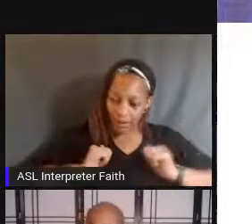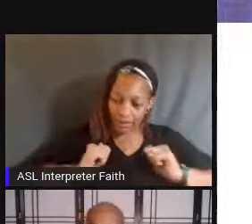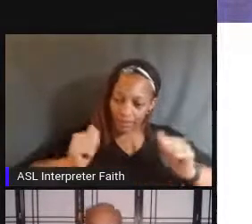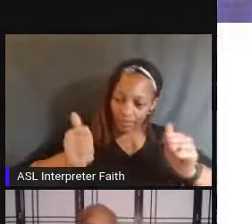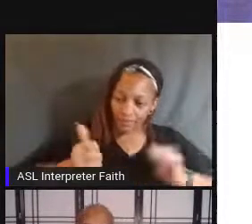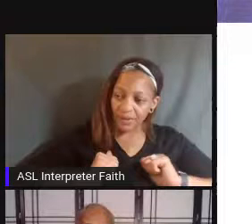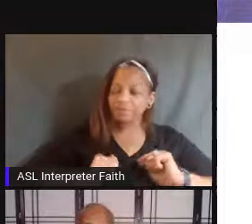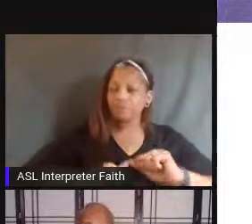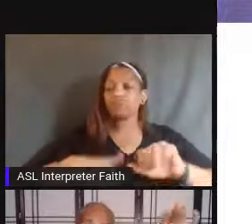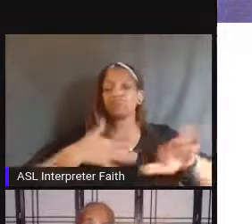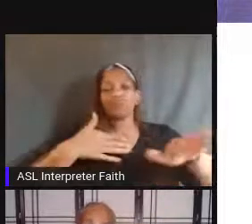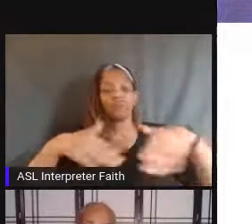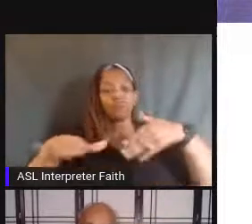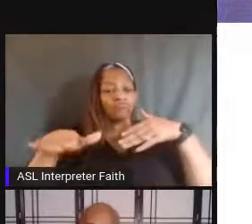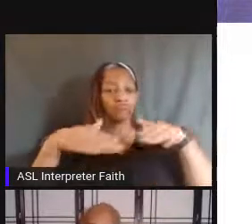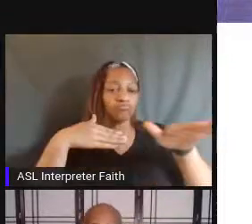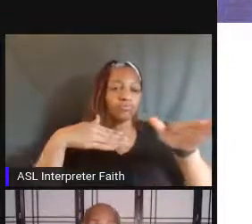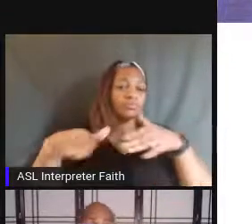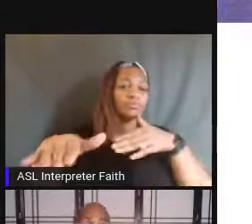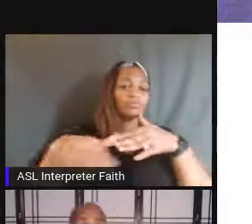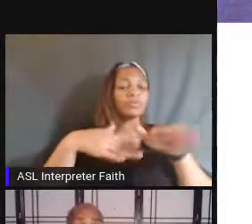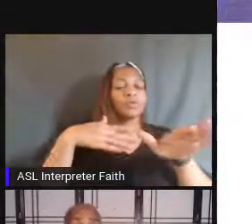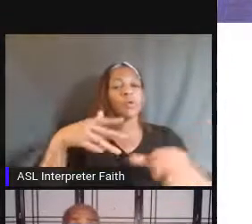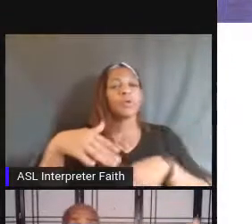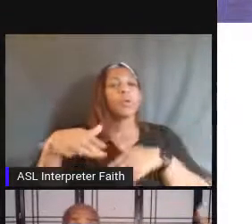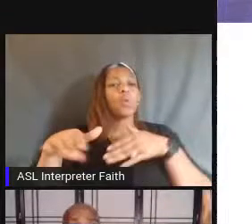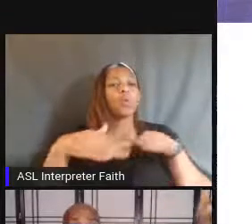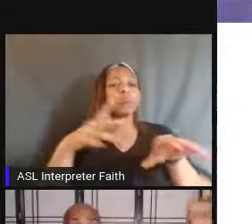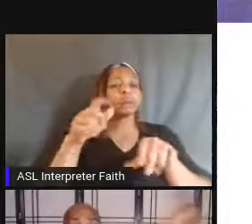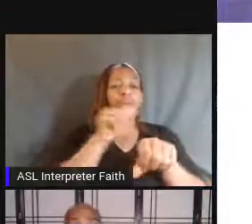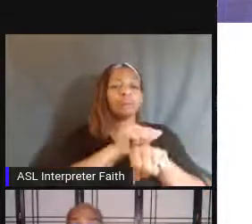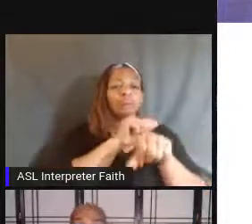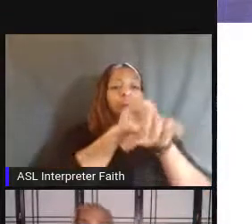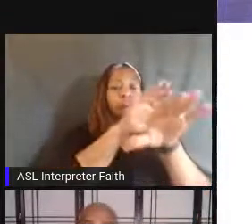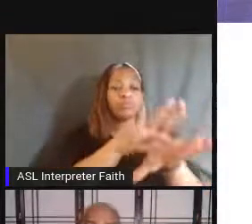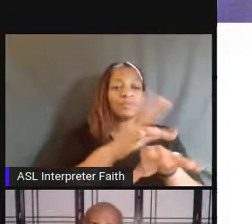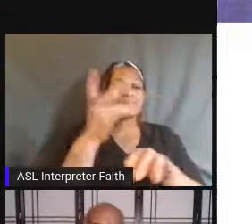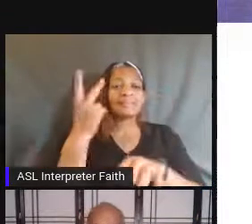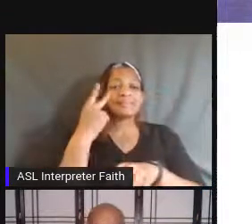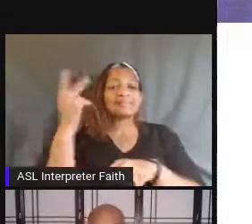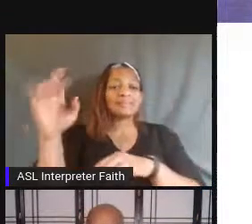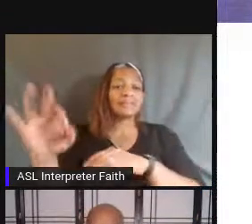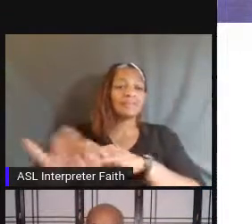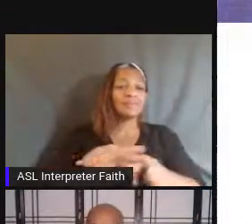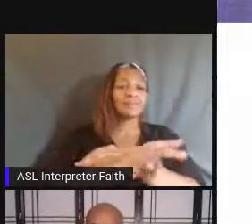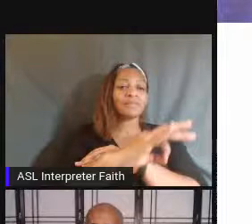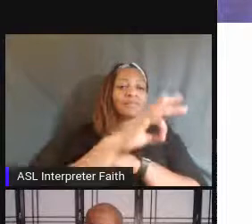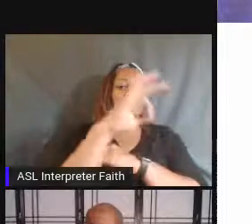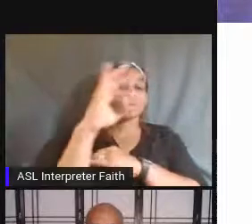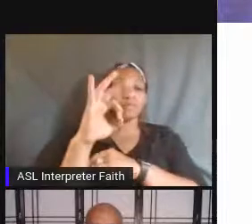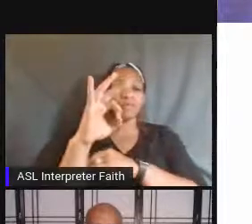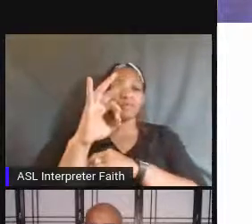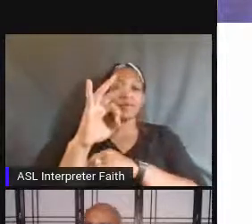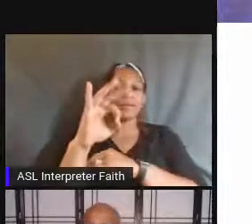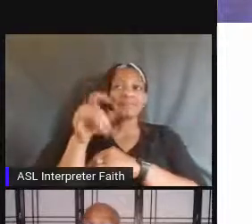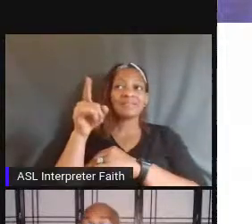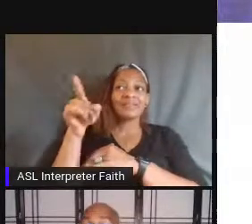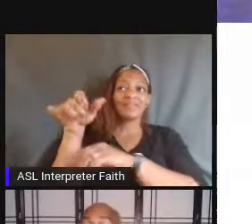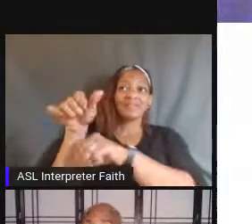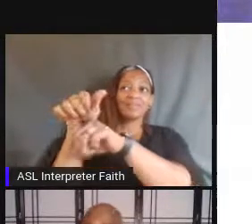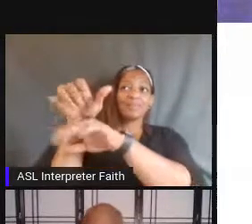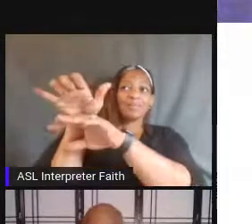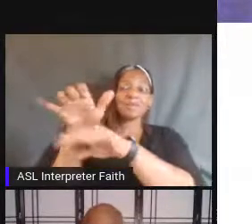mountains up close, to scale the mountains, to see the sunrise from the peak of the mountains. So mindfulness isn't